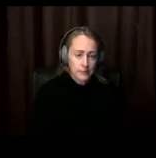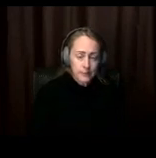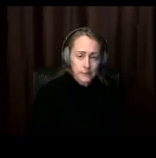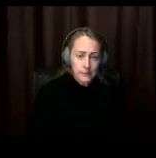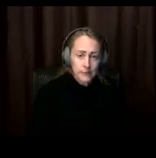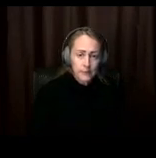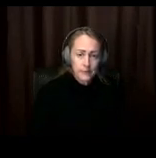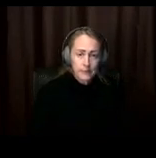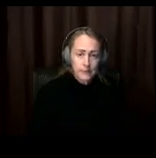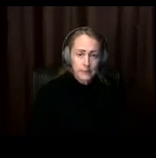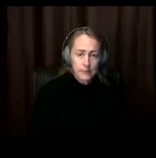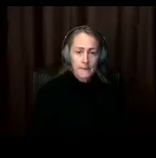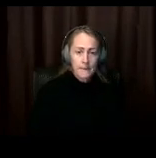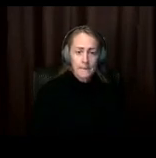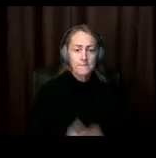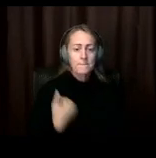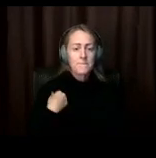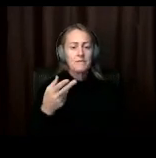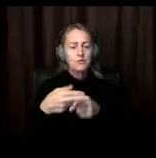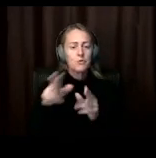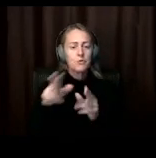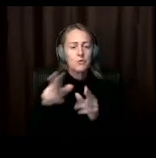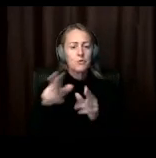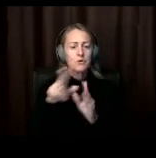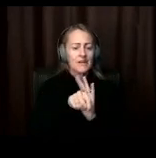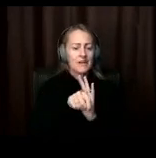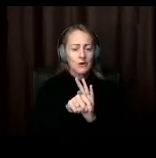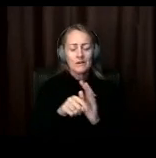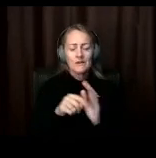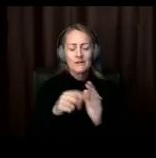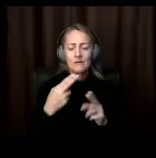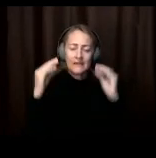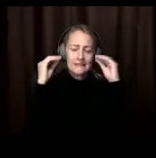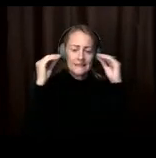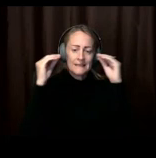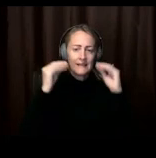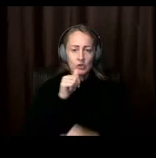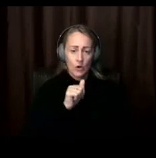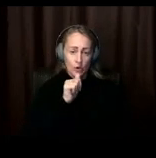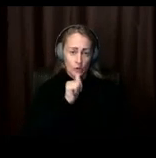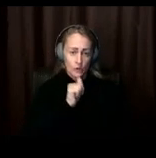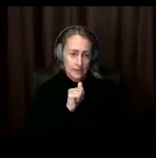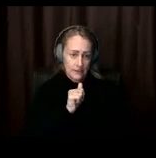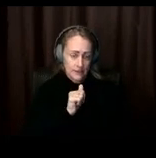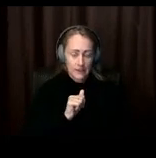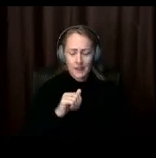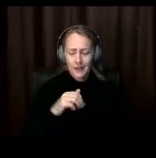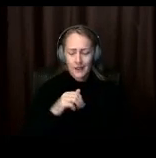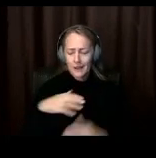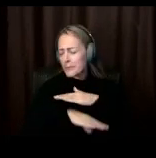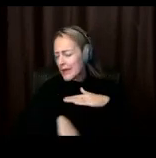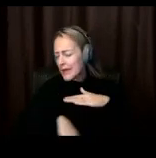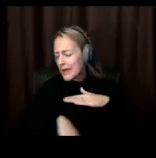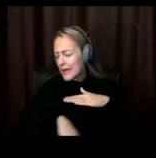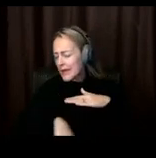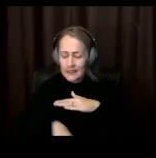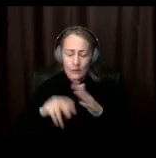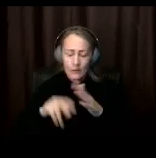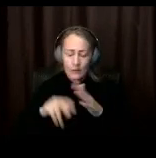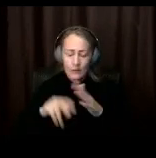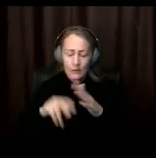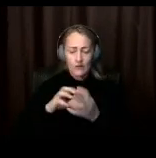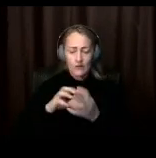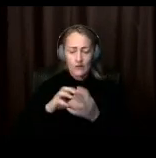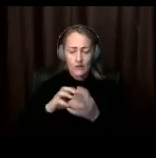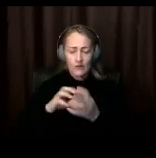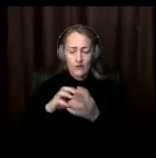All right, I have a short video here from Teaching Tolerance. It's a basic introduction to intersectionality, just thinking about